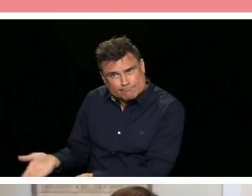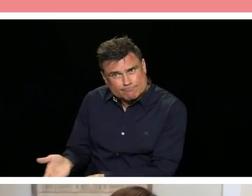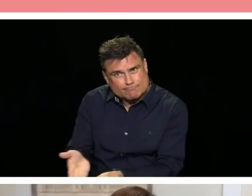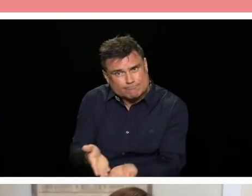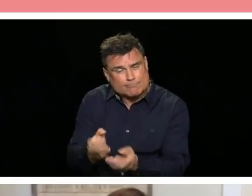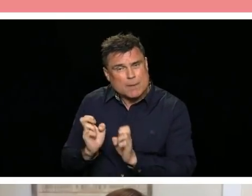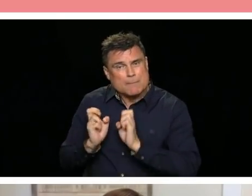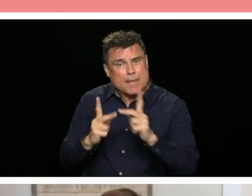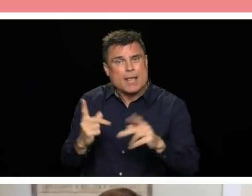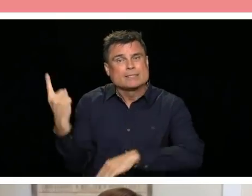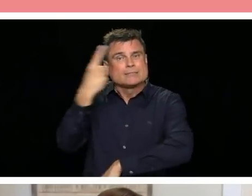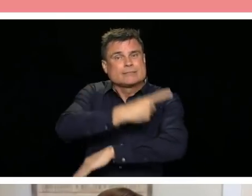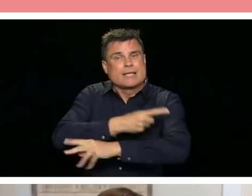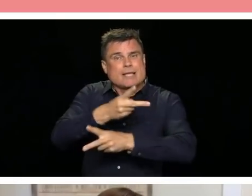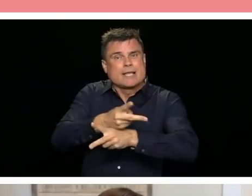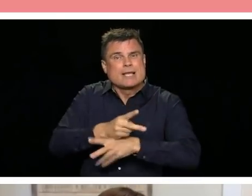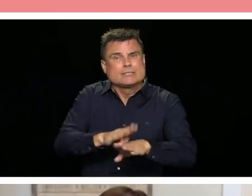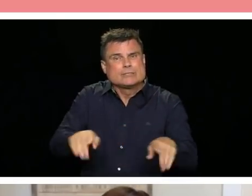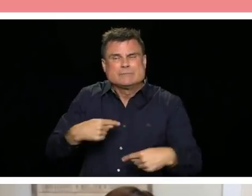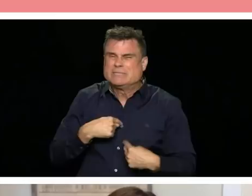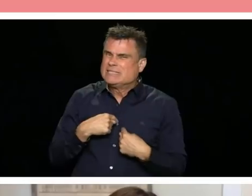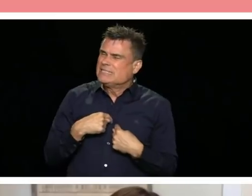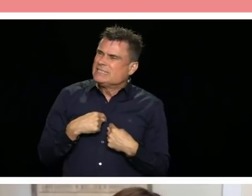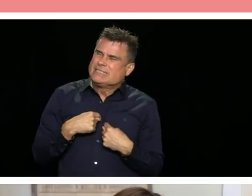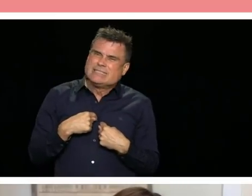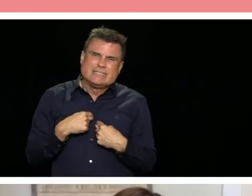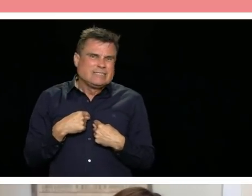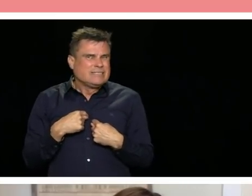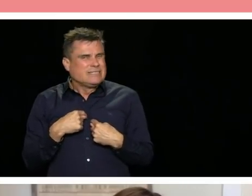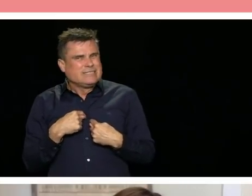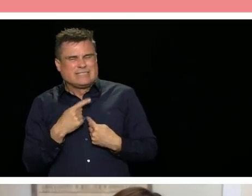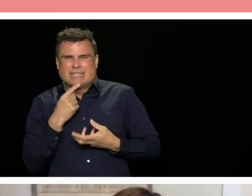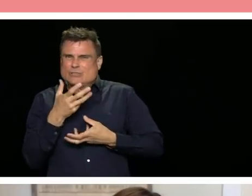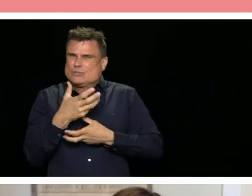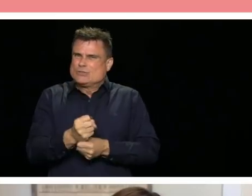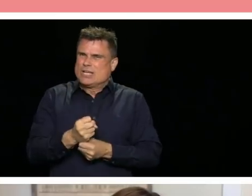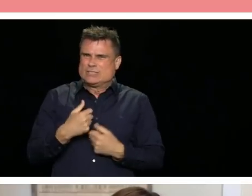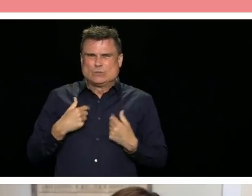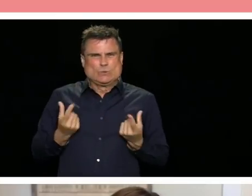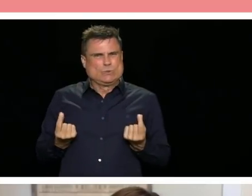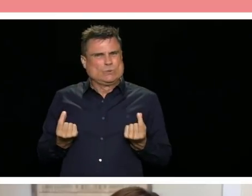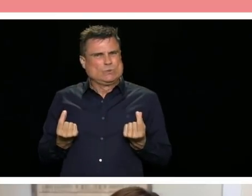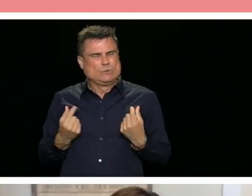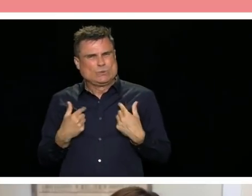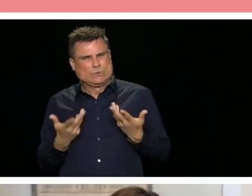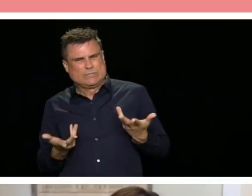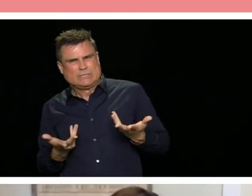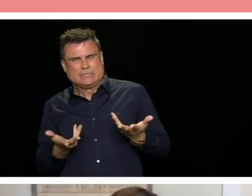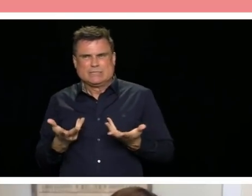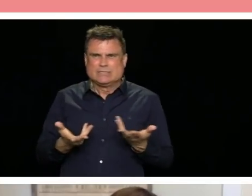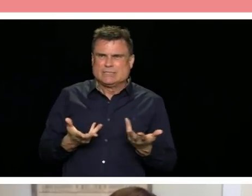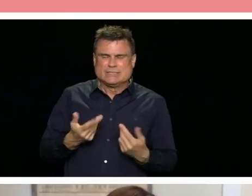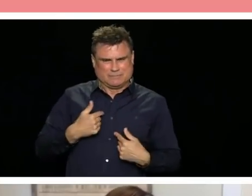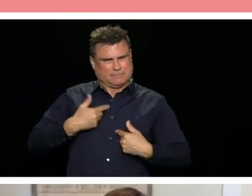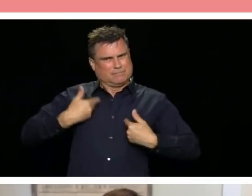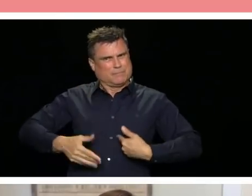parent do on her part, and what should we look for in a facility to be able to send my